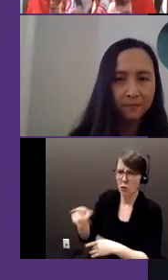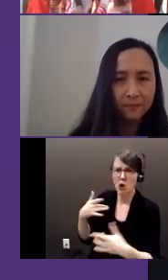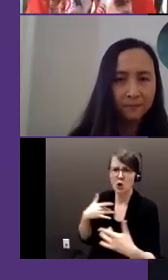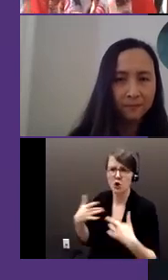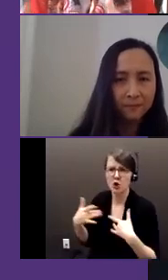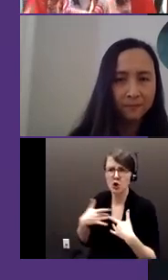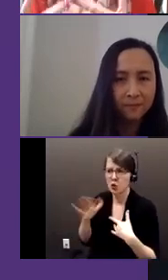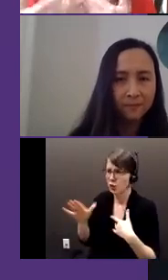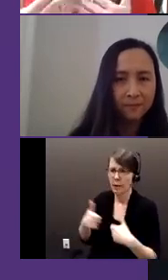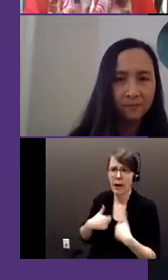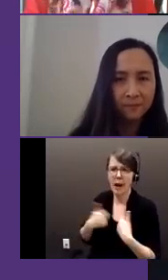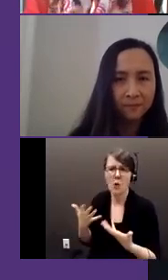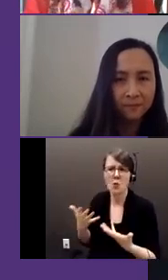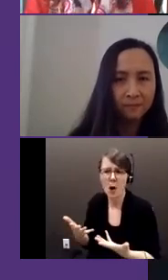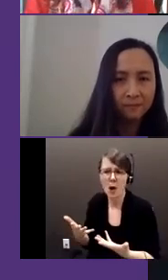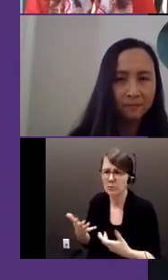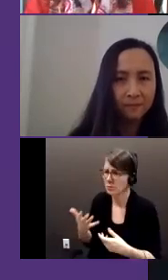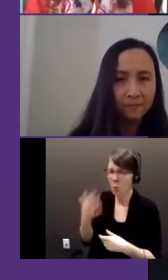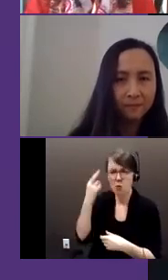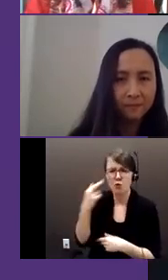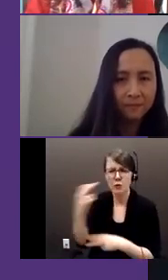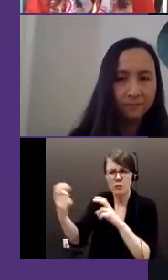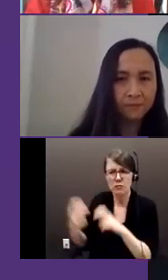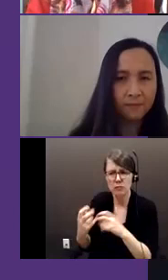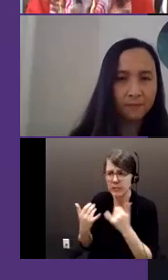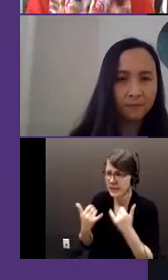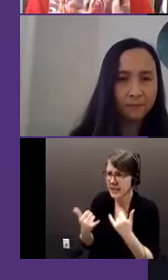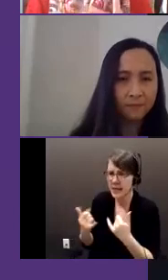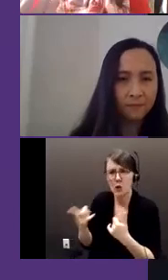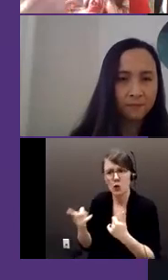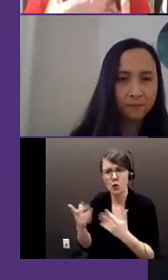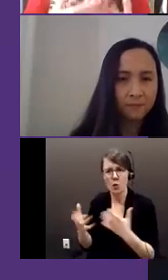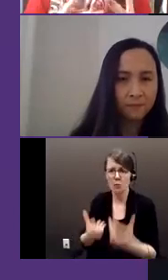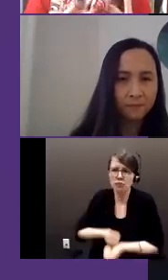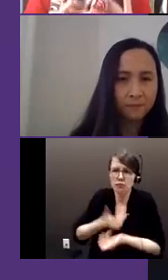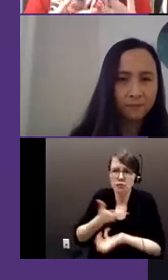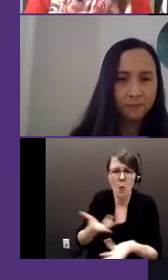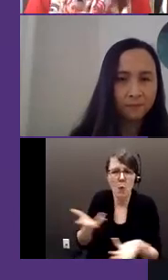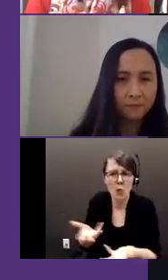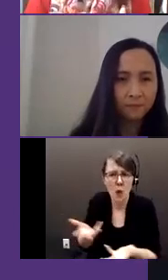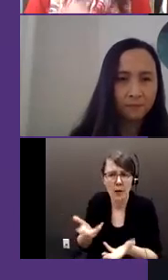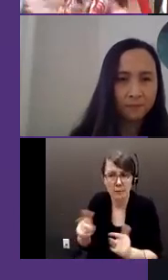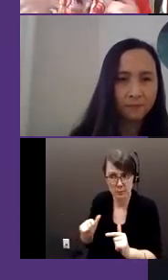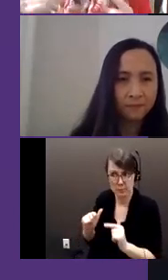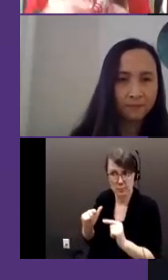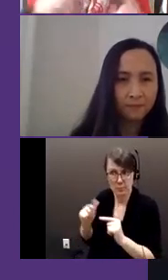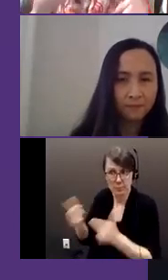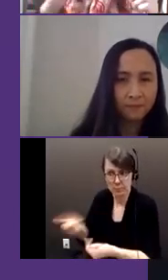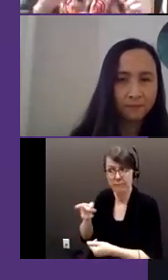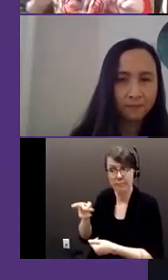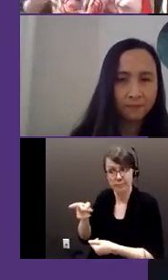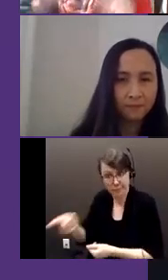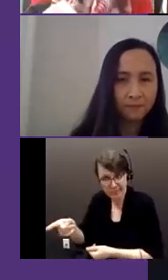is it that you would like to be talking about here today? And then once we start to talk about those things, which are very